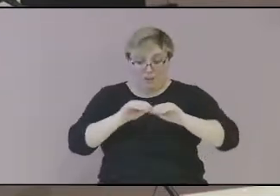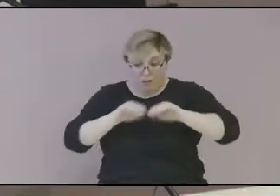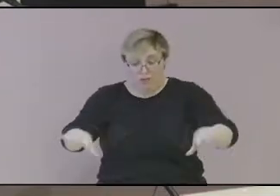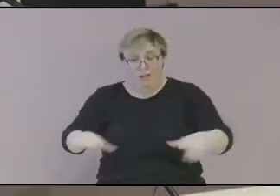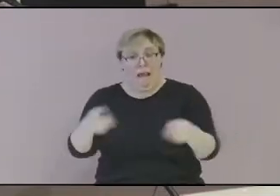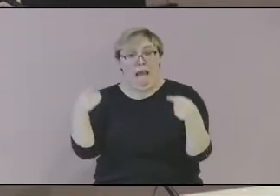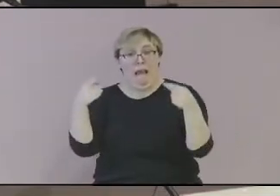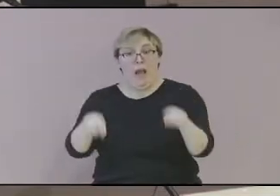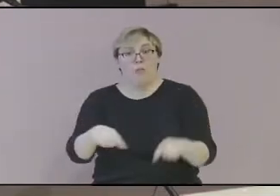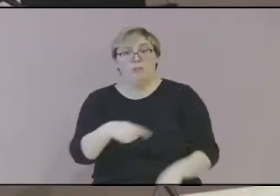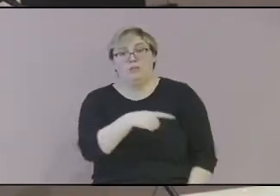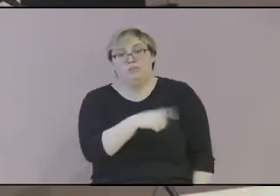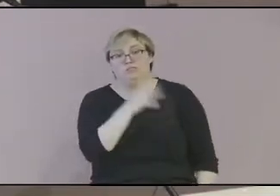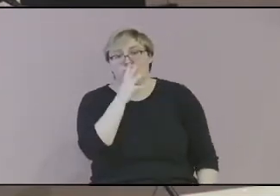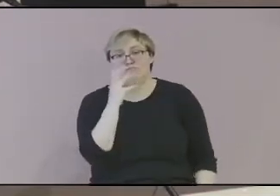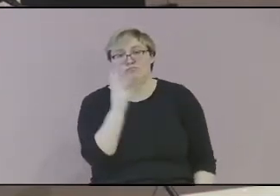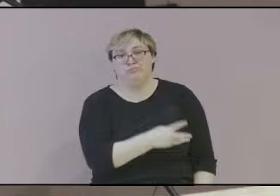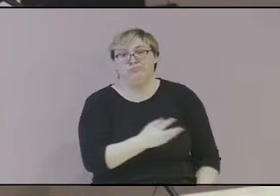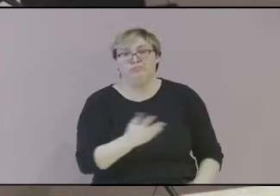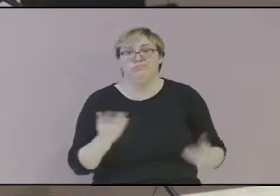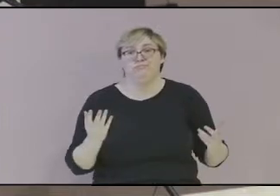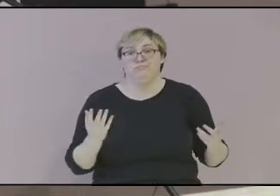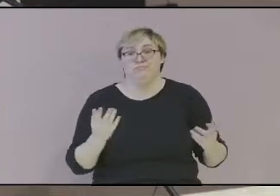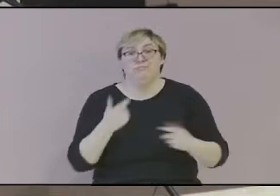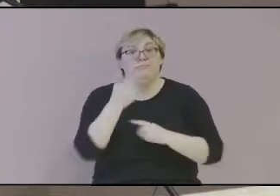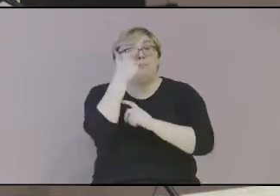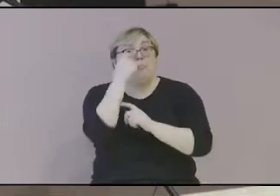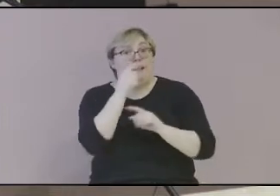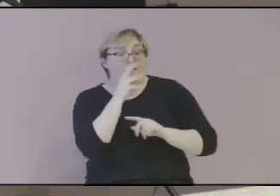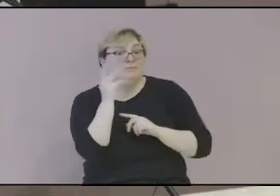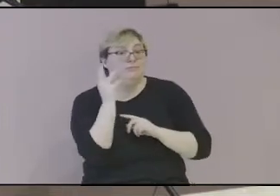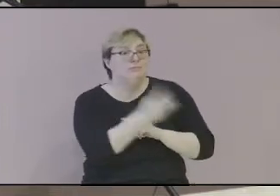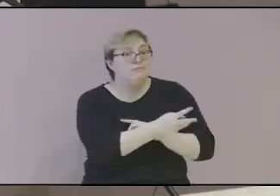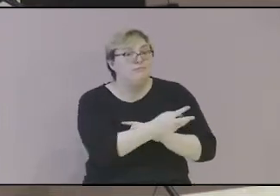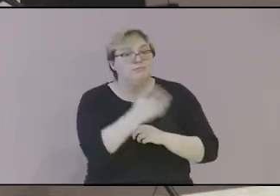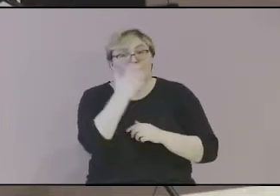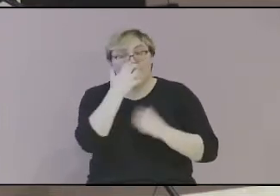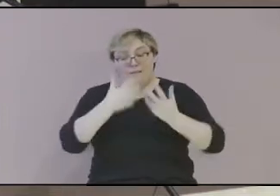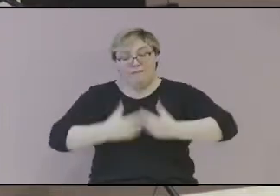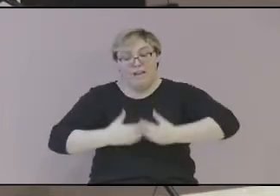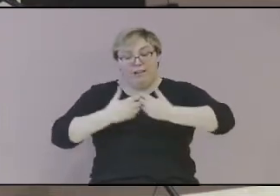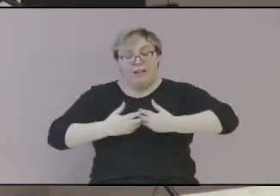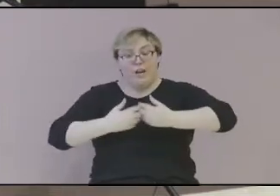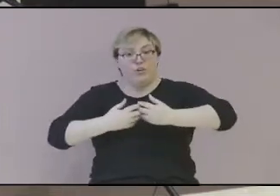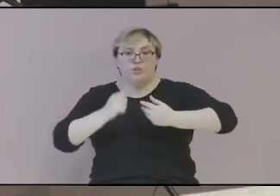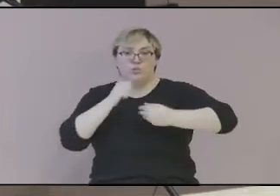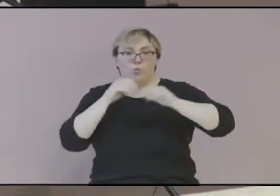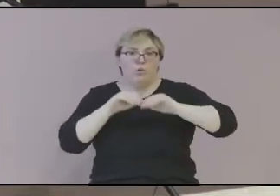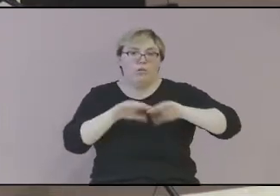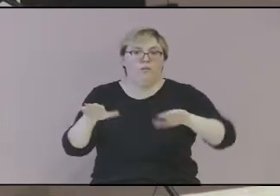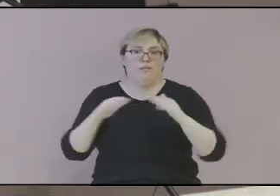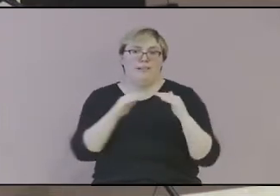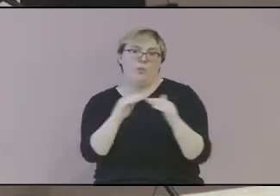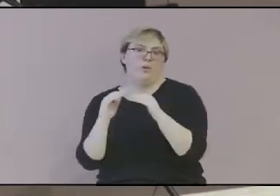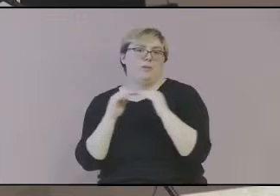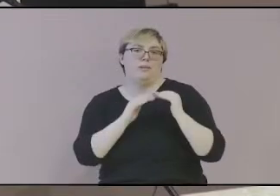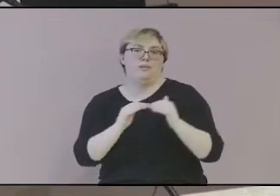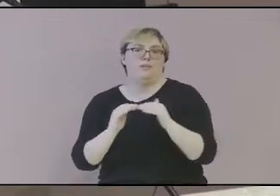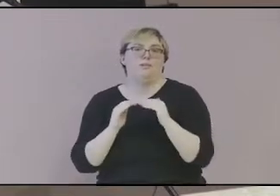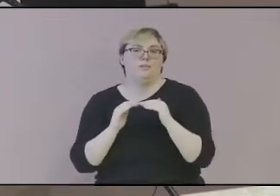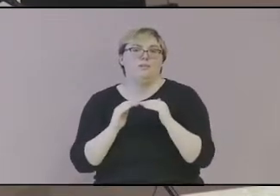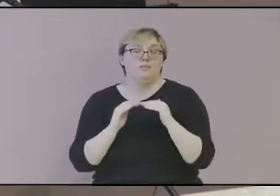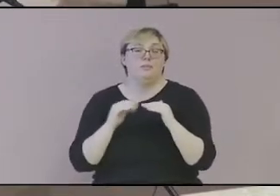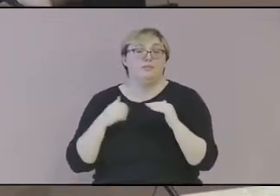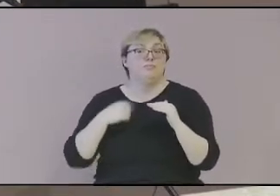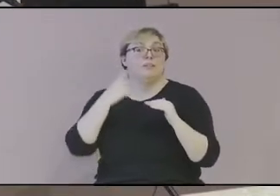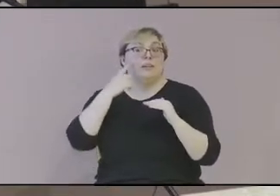was unequal access to ventilators in the state, and it's thought to have resulted in a complex way both from